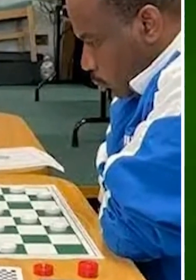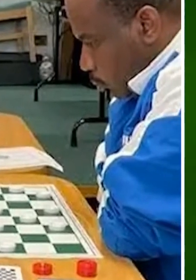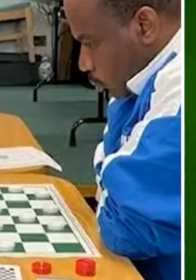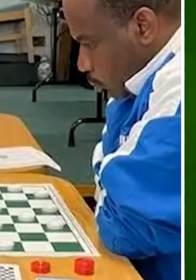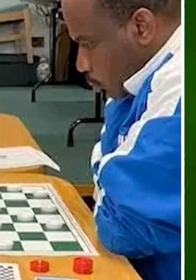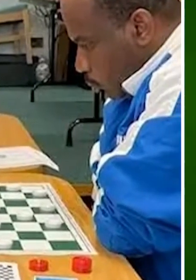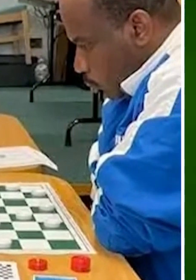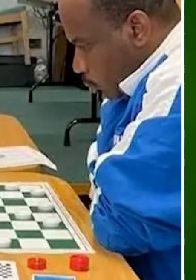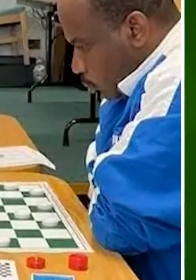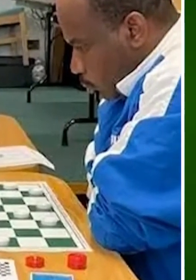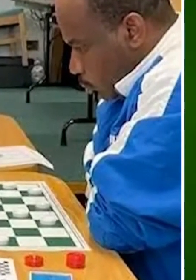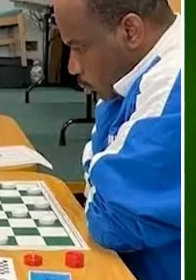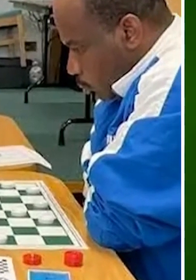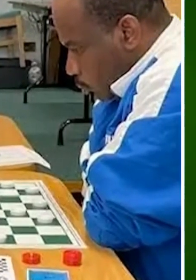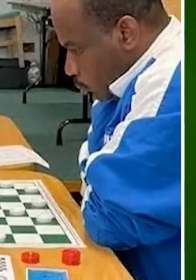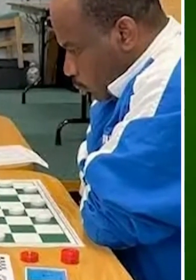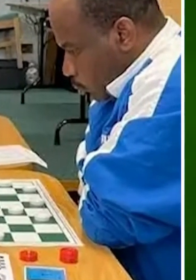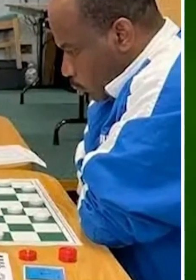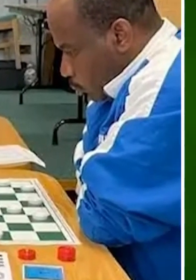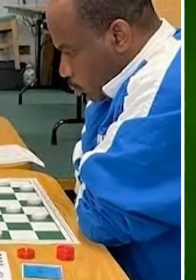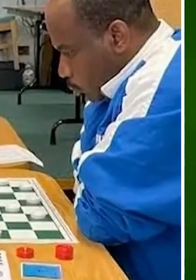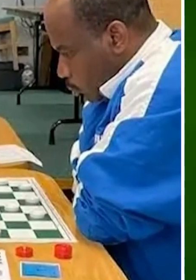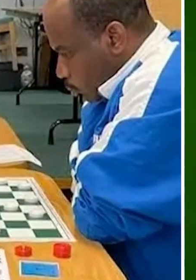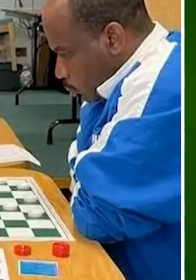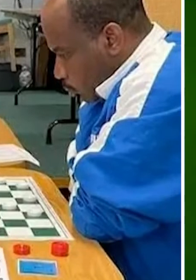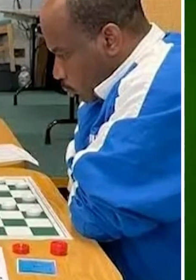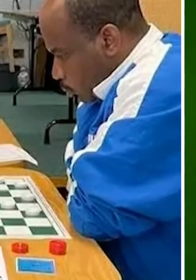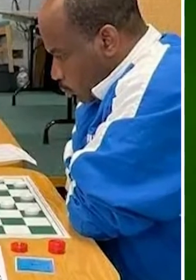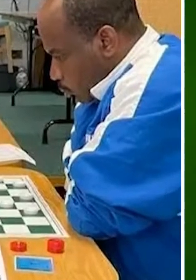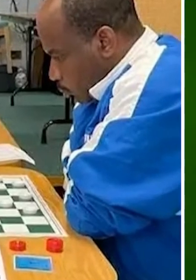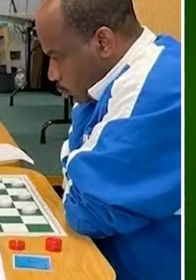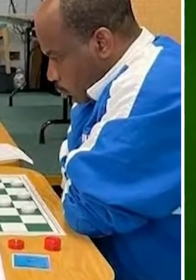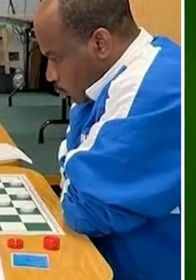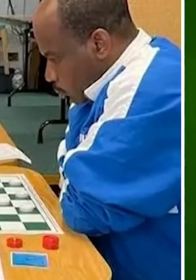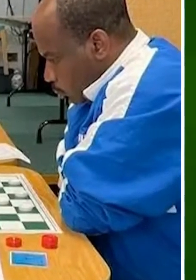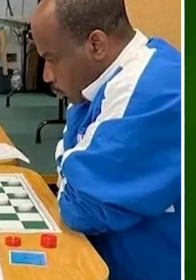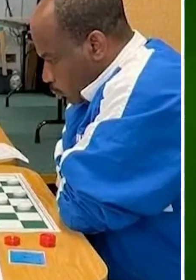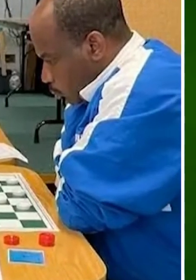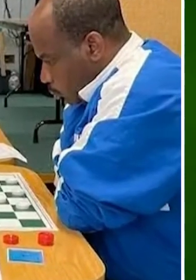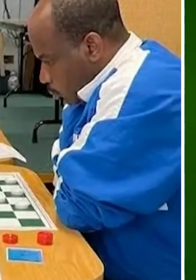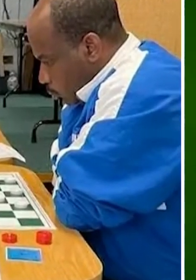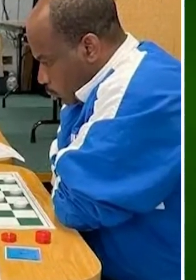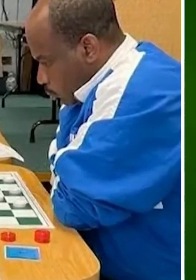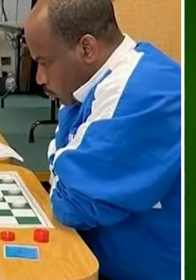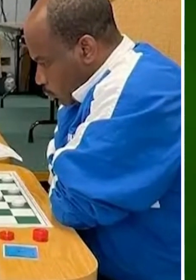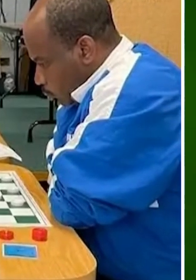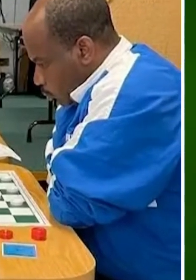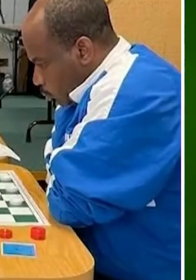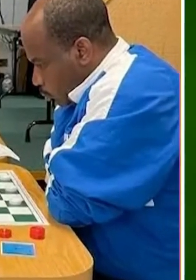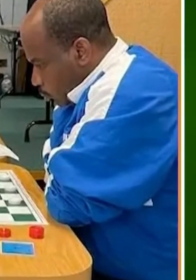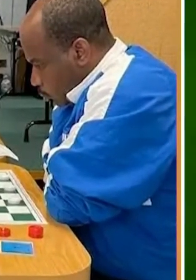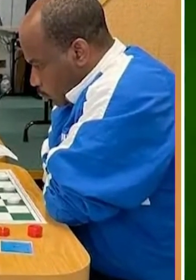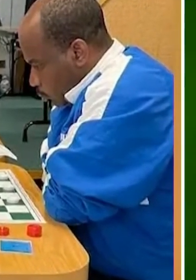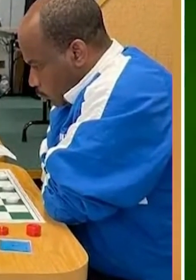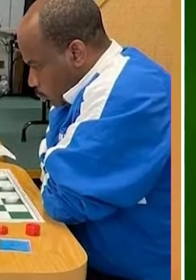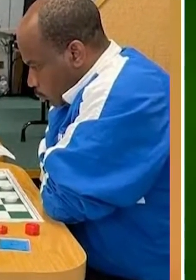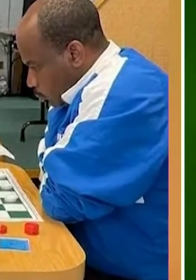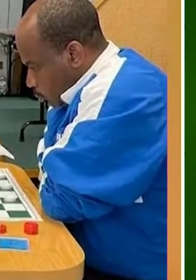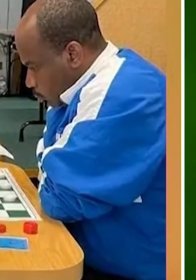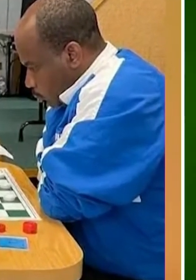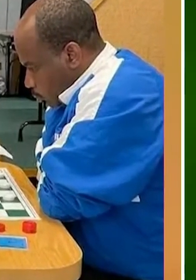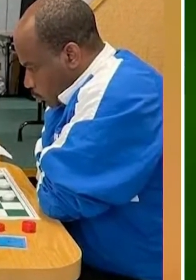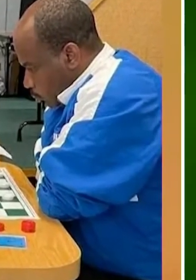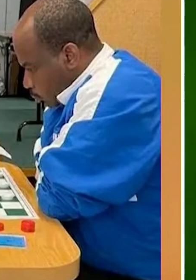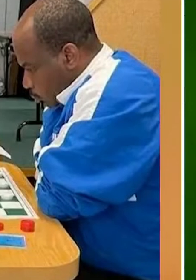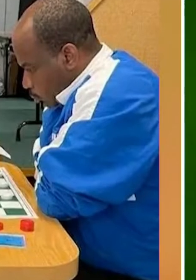champion Ronald Suki King won both of his games against Frank Moran of Ireland. Meanwhile, Kent Lane registered a 1-0